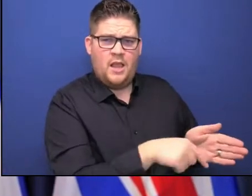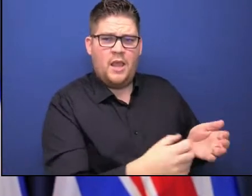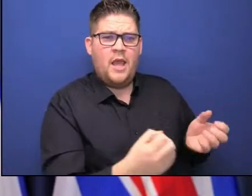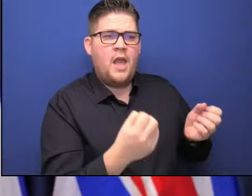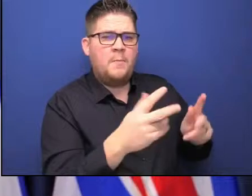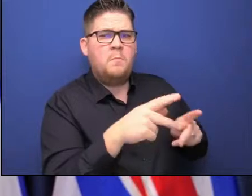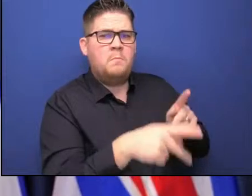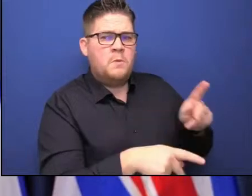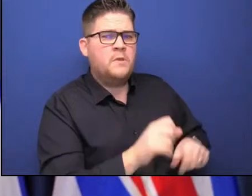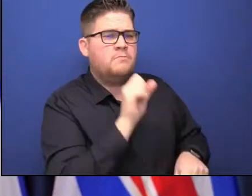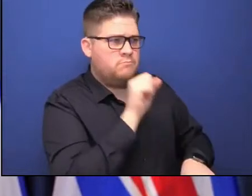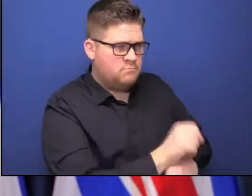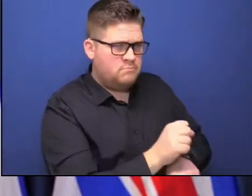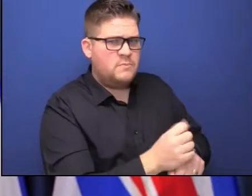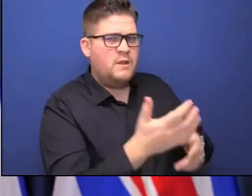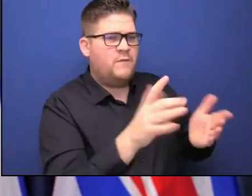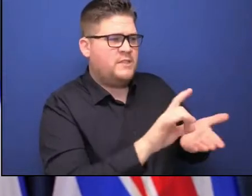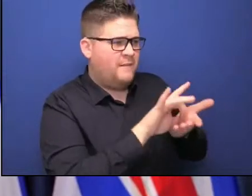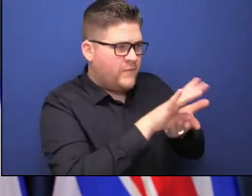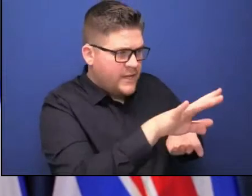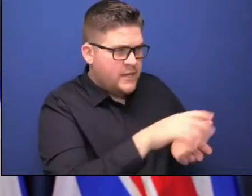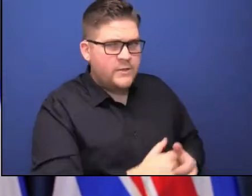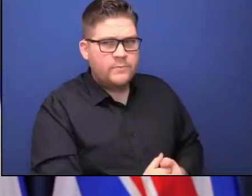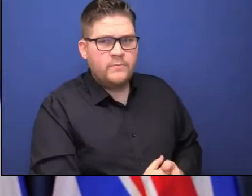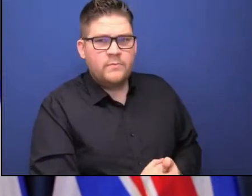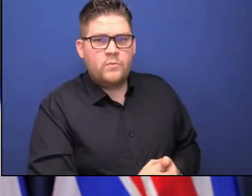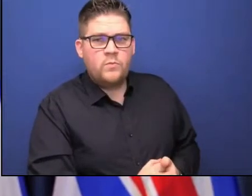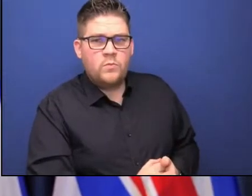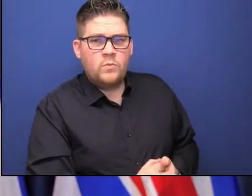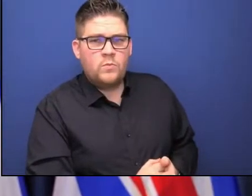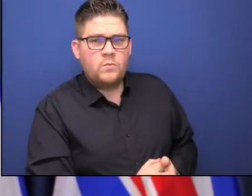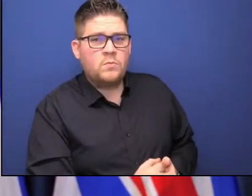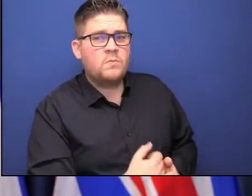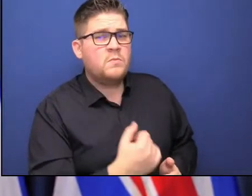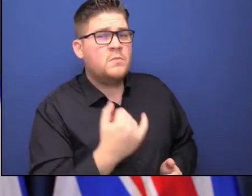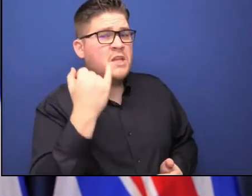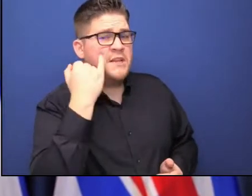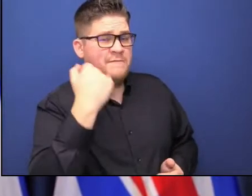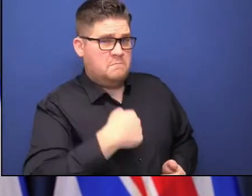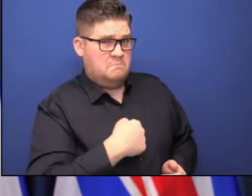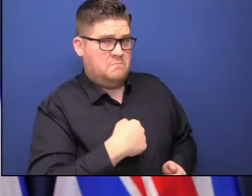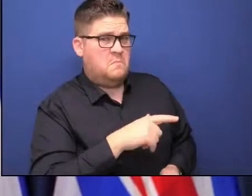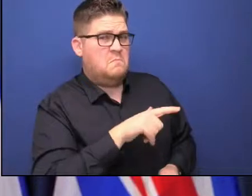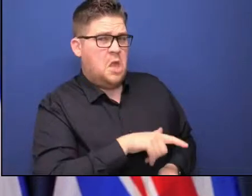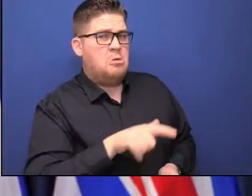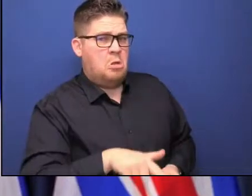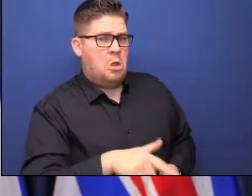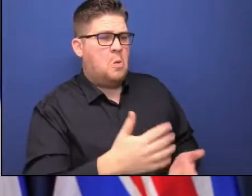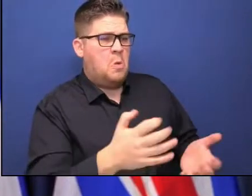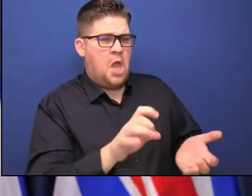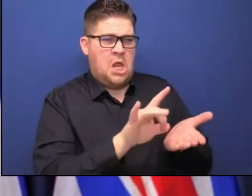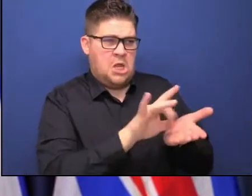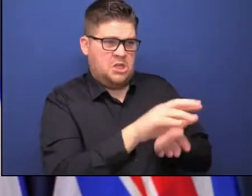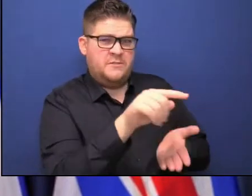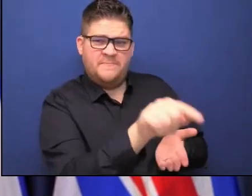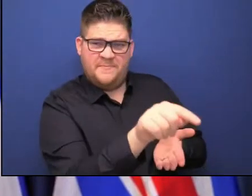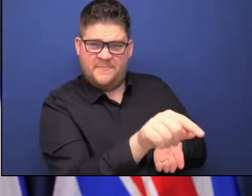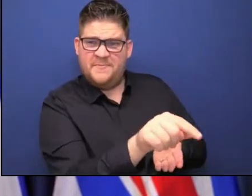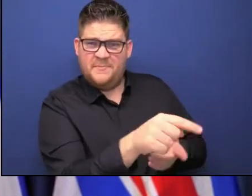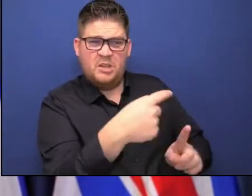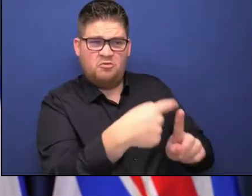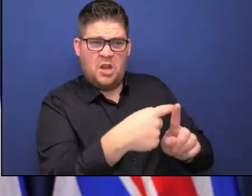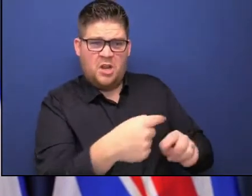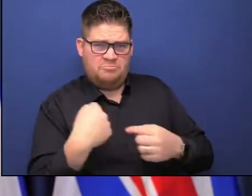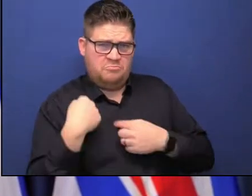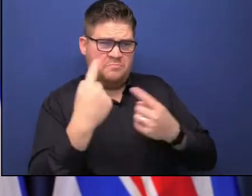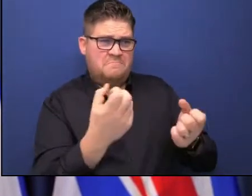who want to get rid of a long-term tenant so they can jack up the rent, which, you know, the curtailing rent evictions could